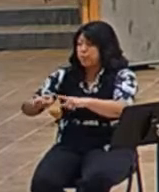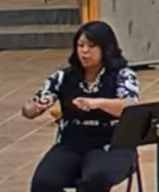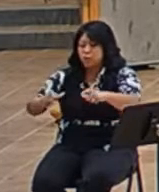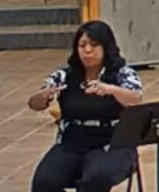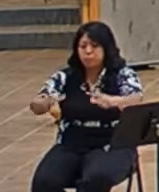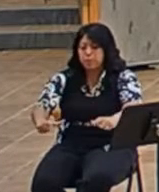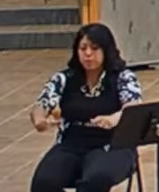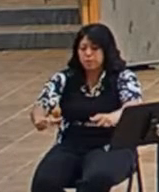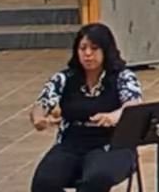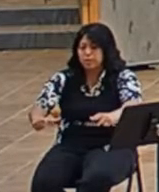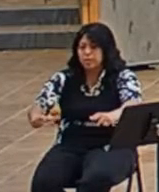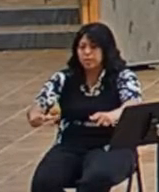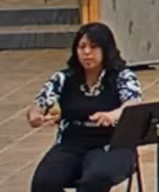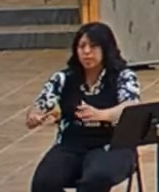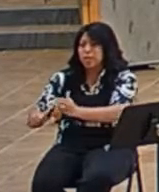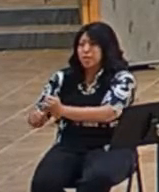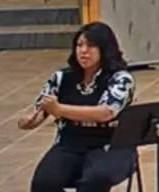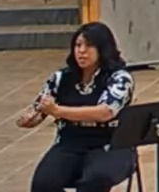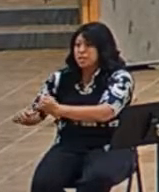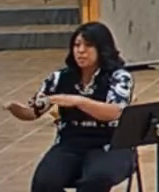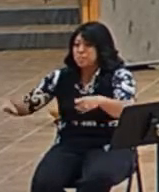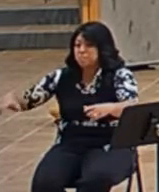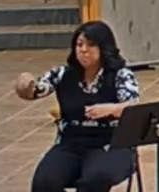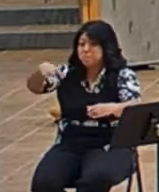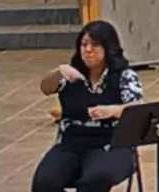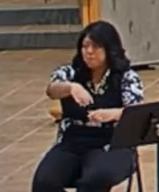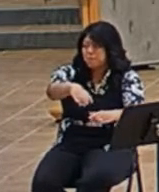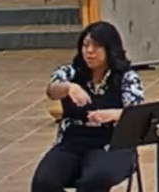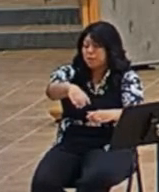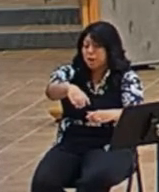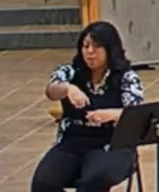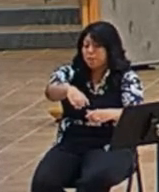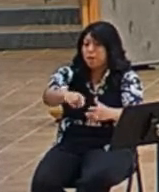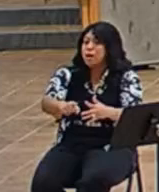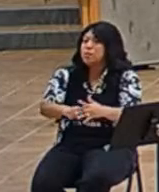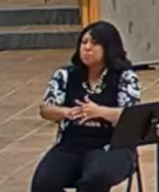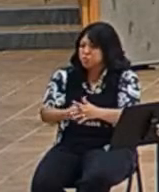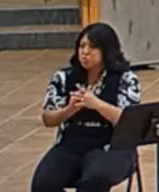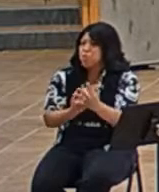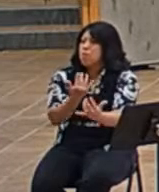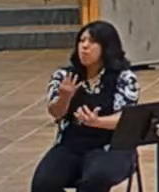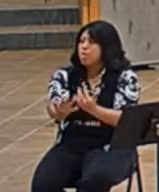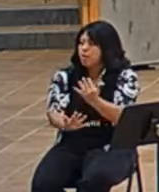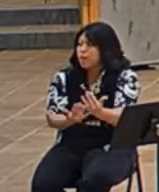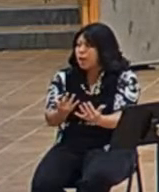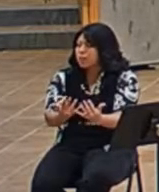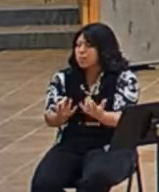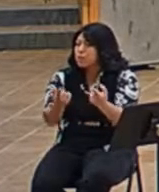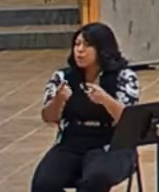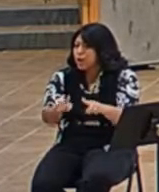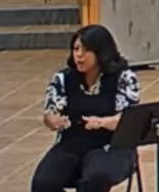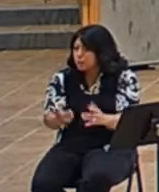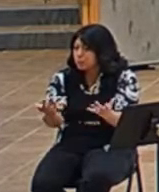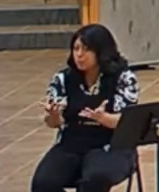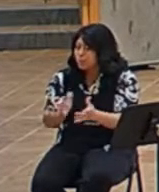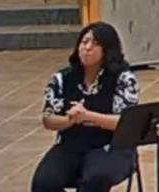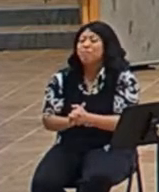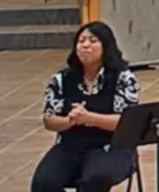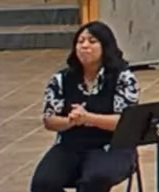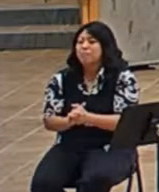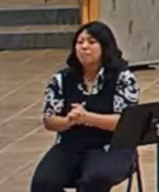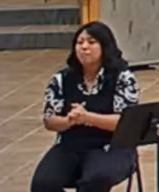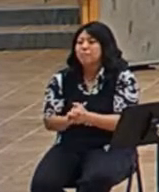oven, place the fuel patties on top, and start the fire. And what would occur is